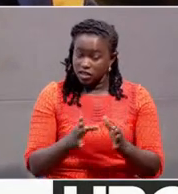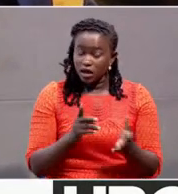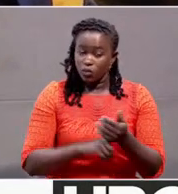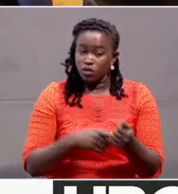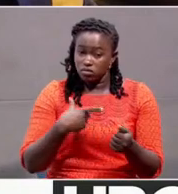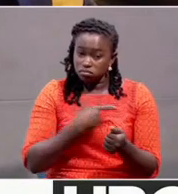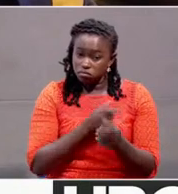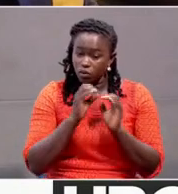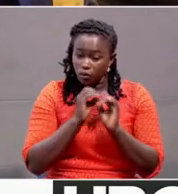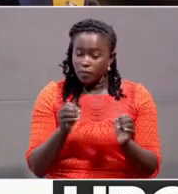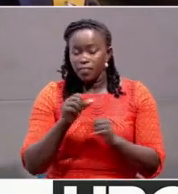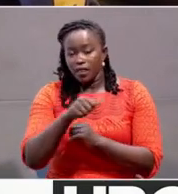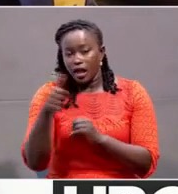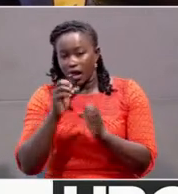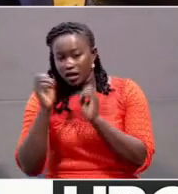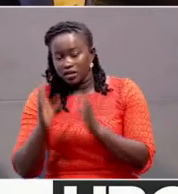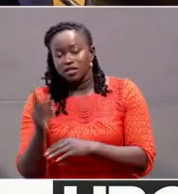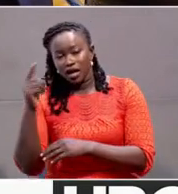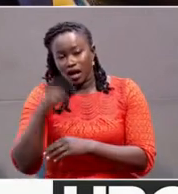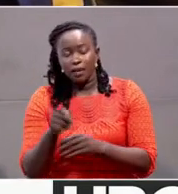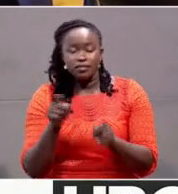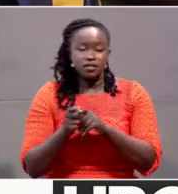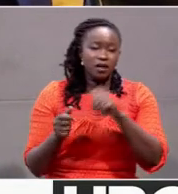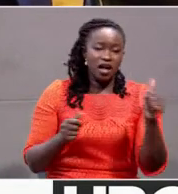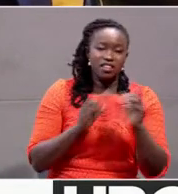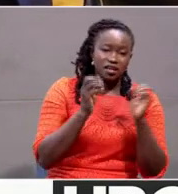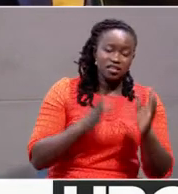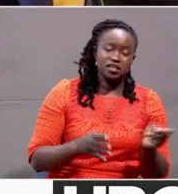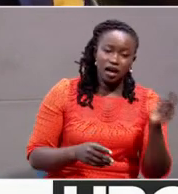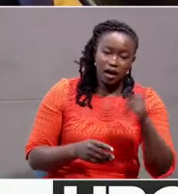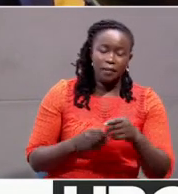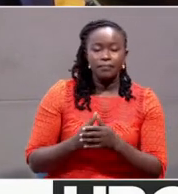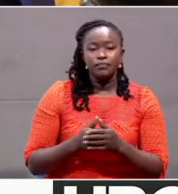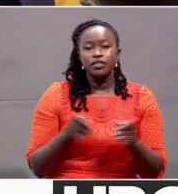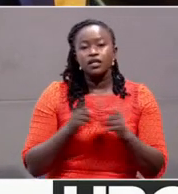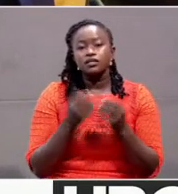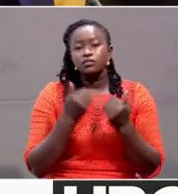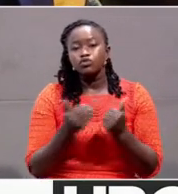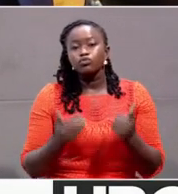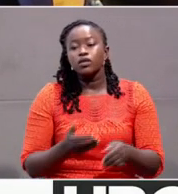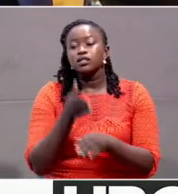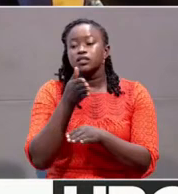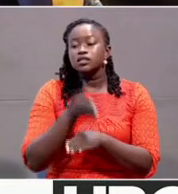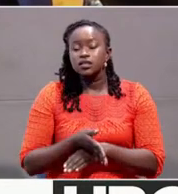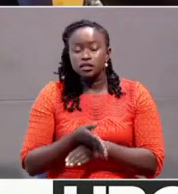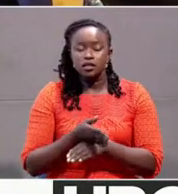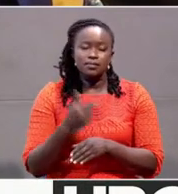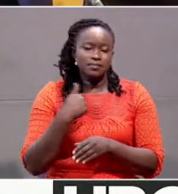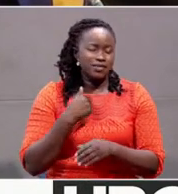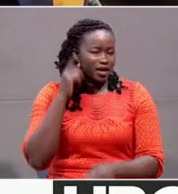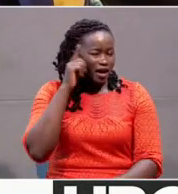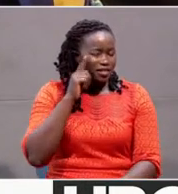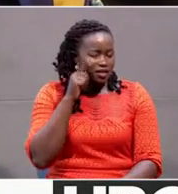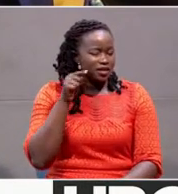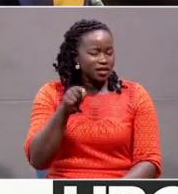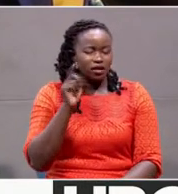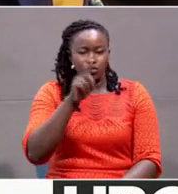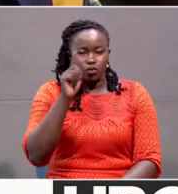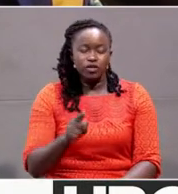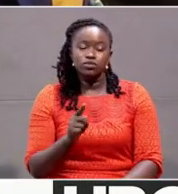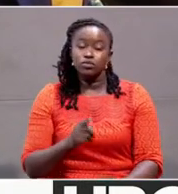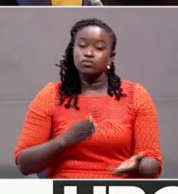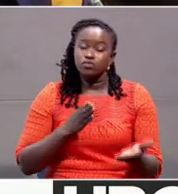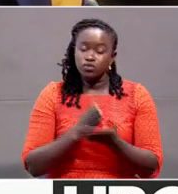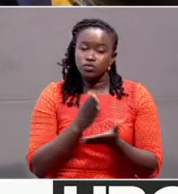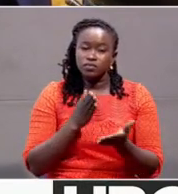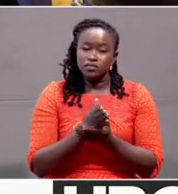same another teacher comes, another one comes, another one, and the children are seated. So I think that question is really,